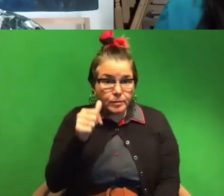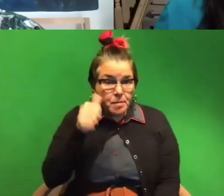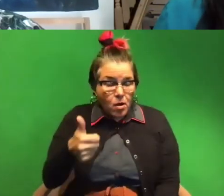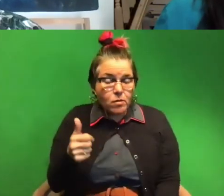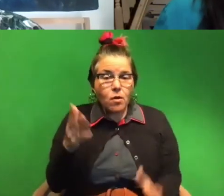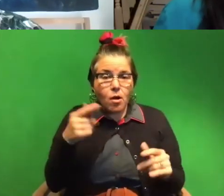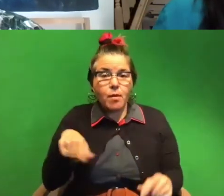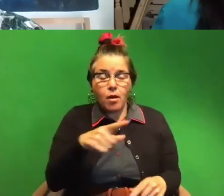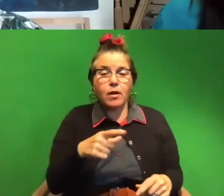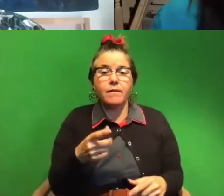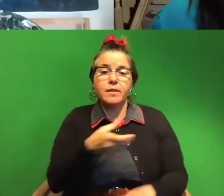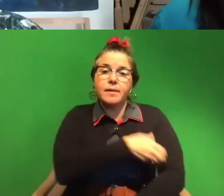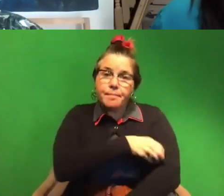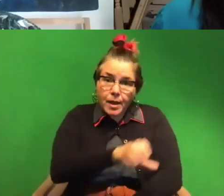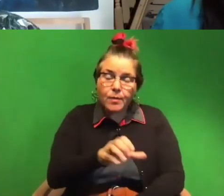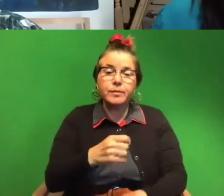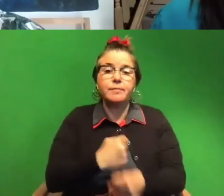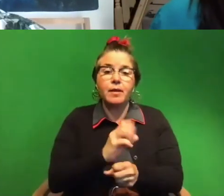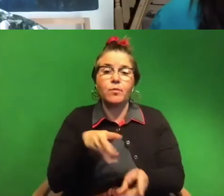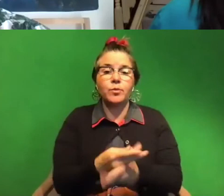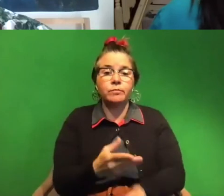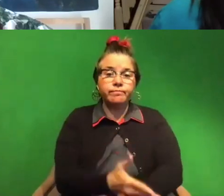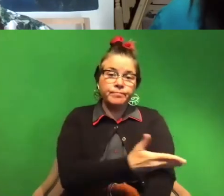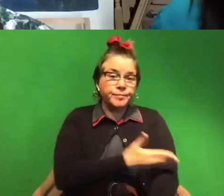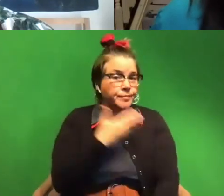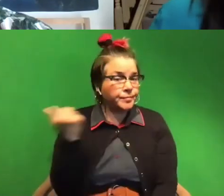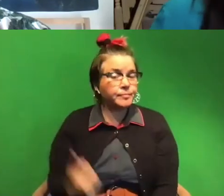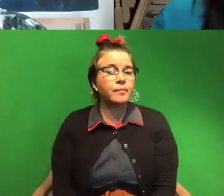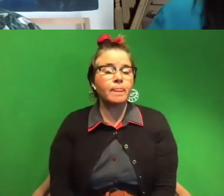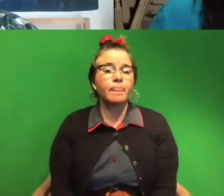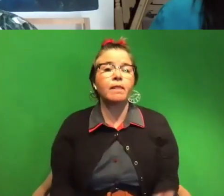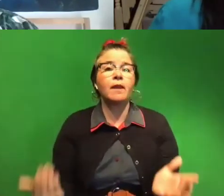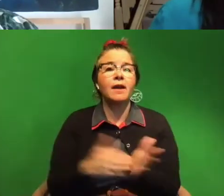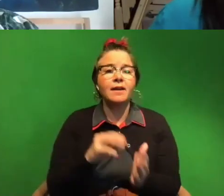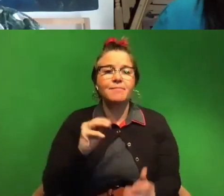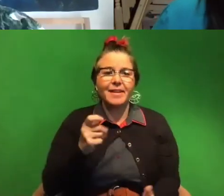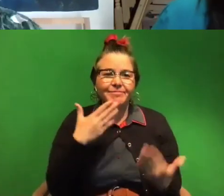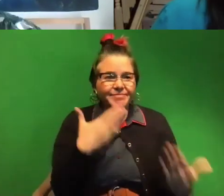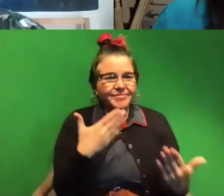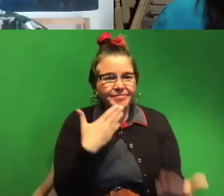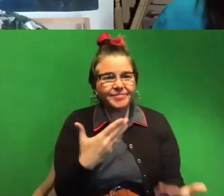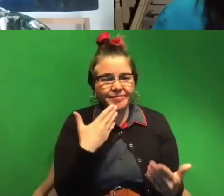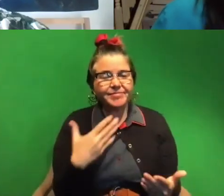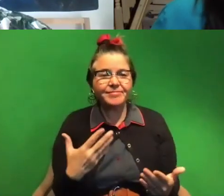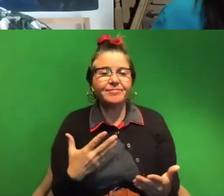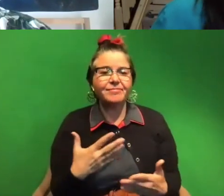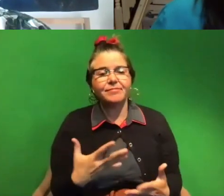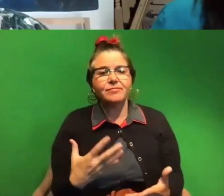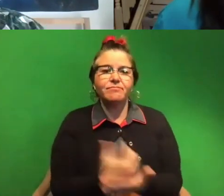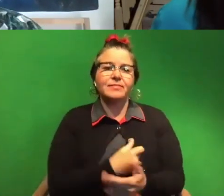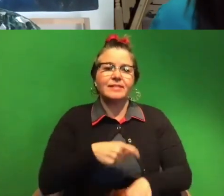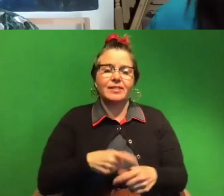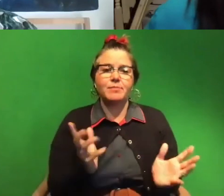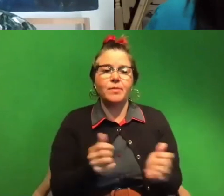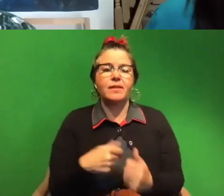you all feel empowered to make our world a better place. And again, Maddie, thank you for spending the time to talk with us today.